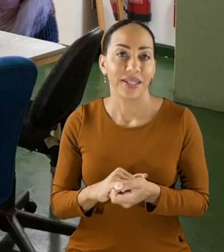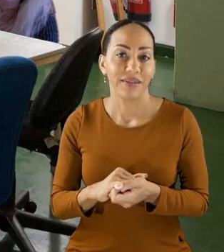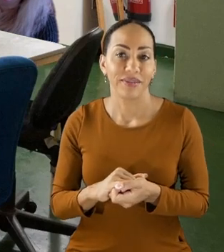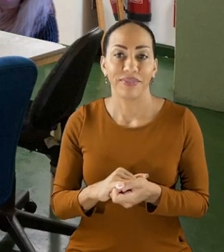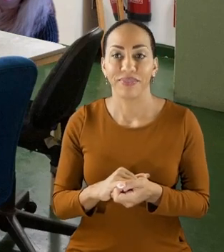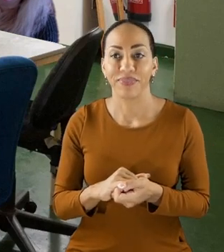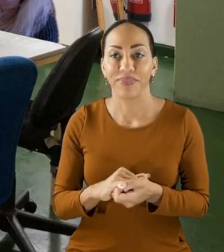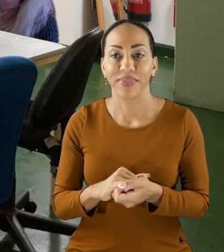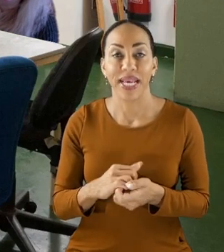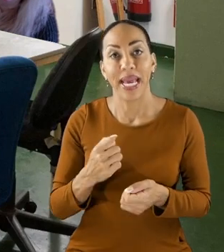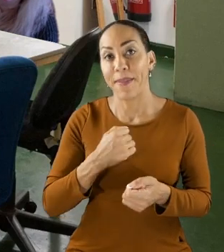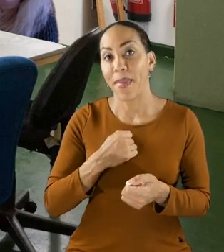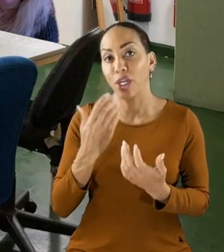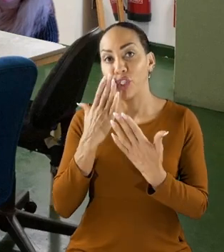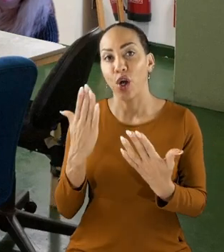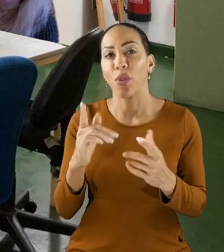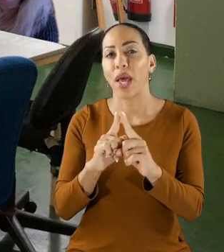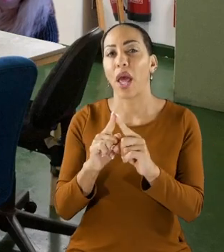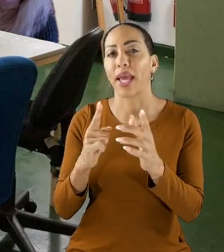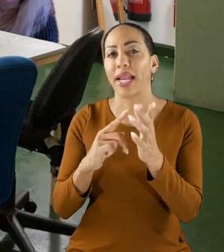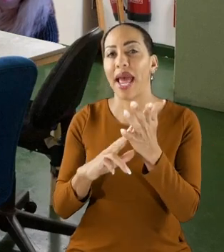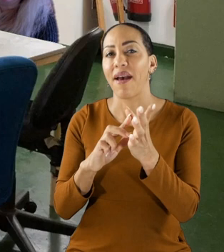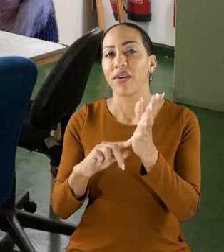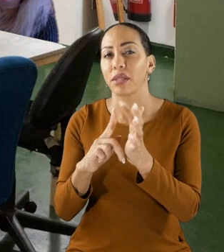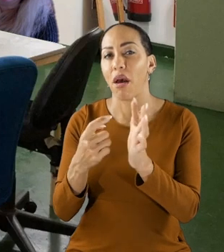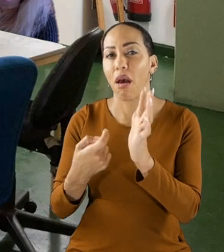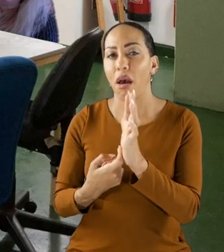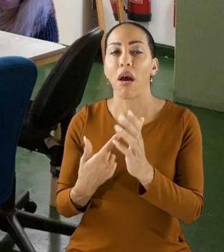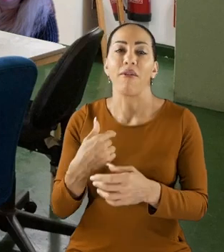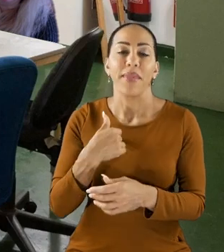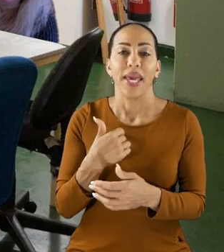as an avatar of me. So can we build the world that they're in